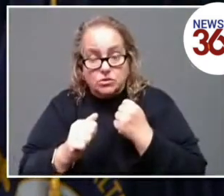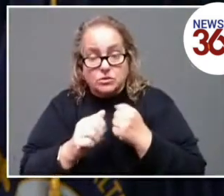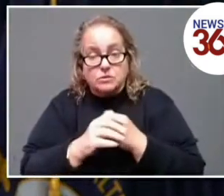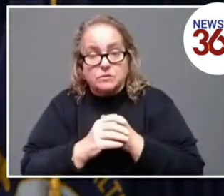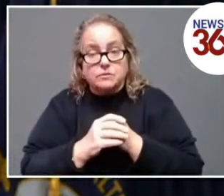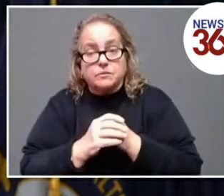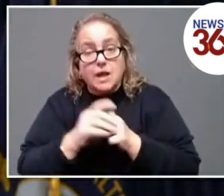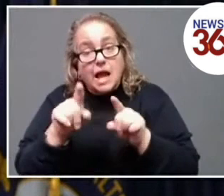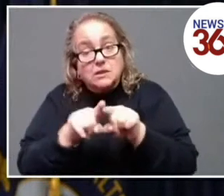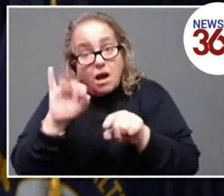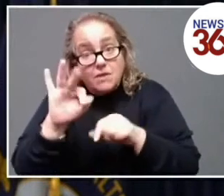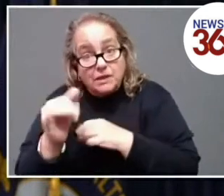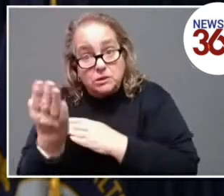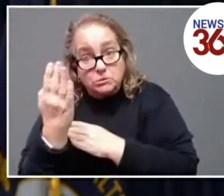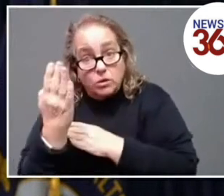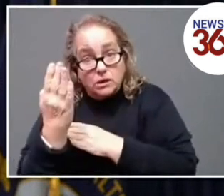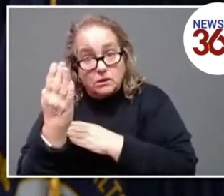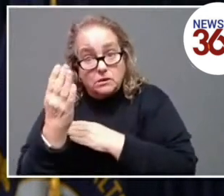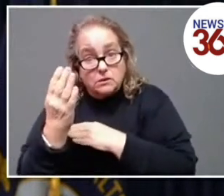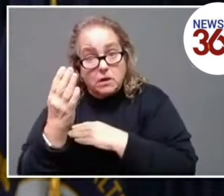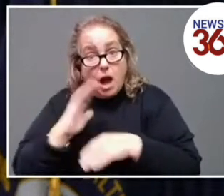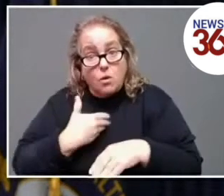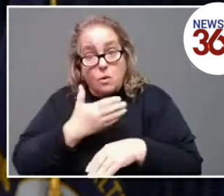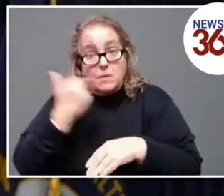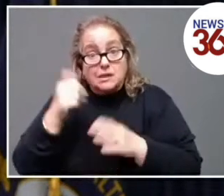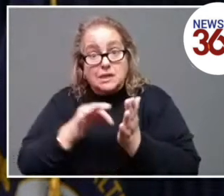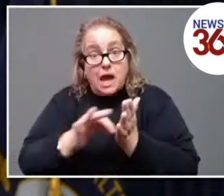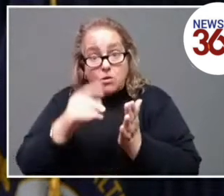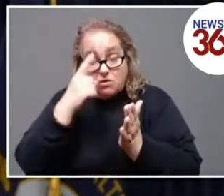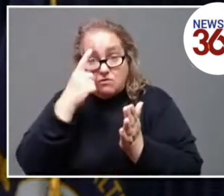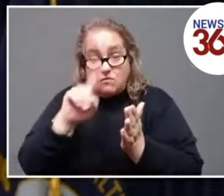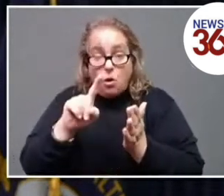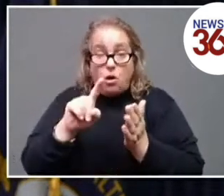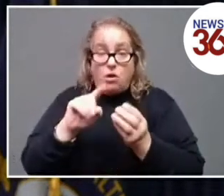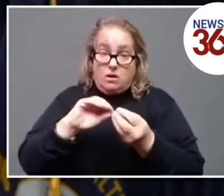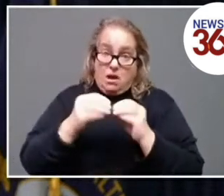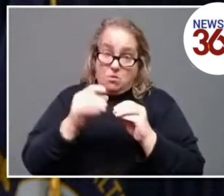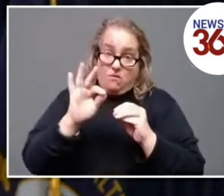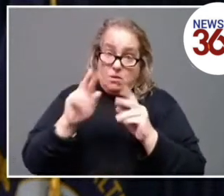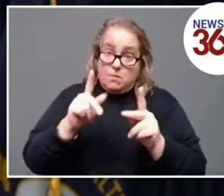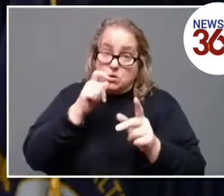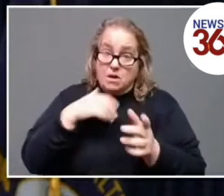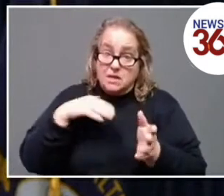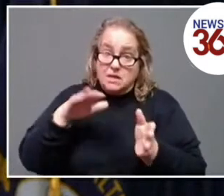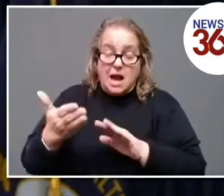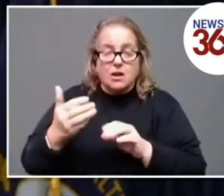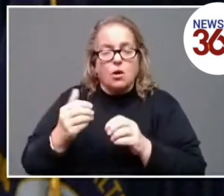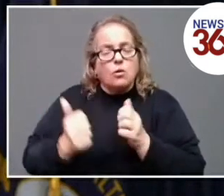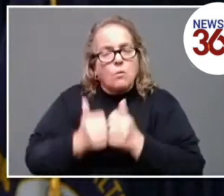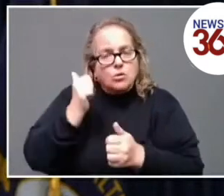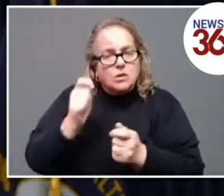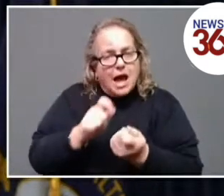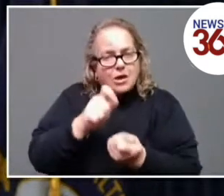of this morning, our best count for confirmed deaths, the most accurate count we have as of this